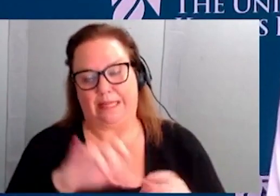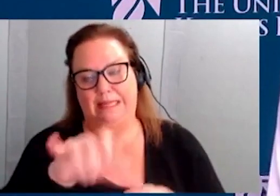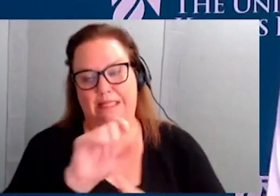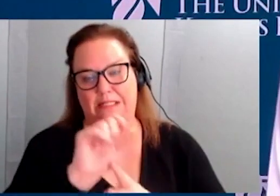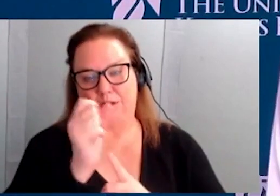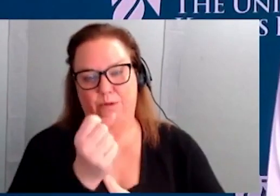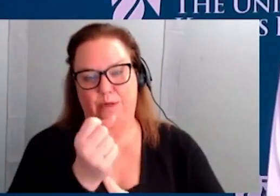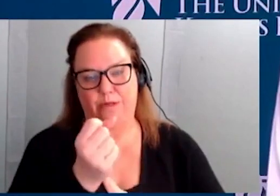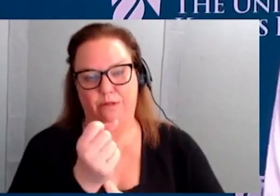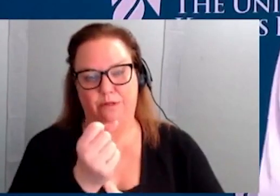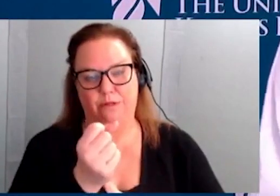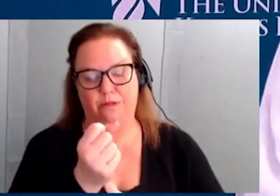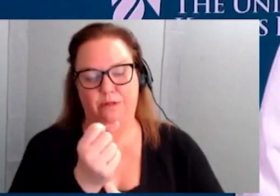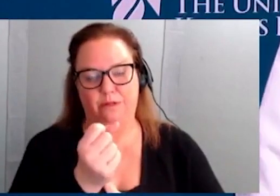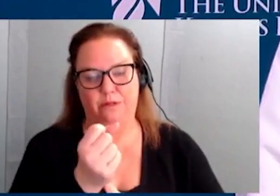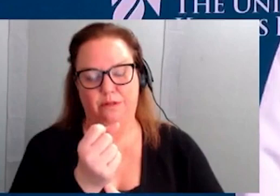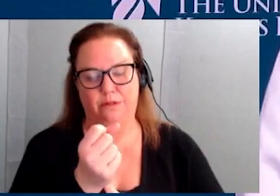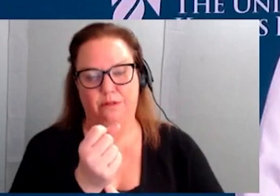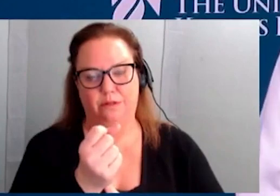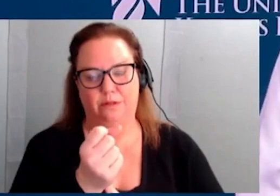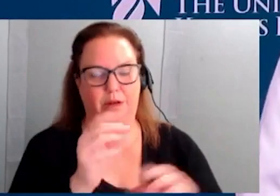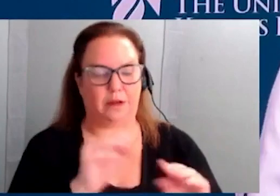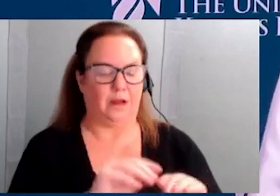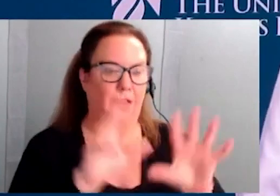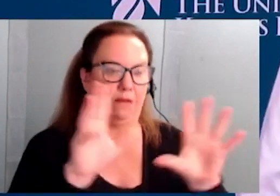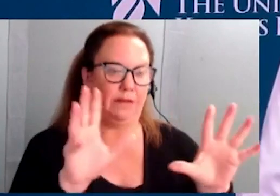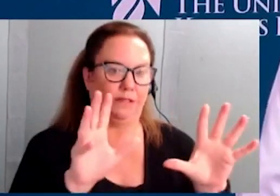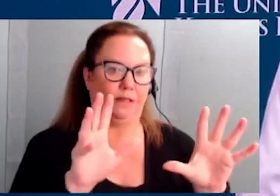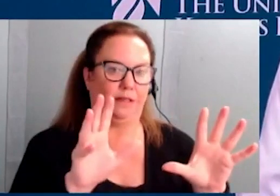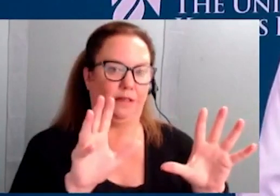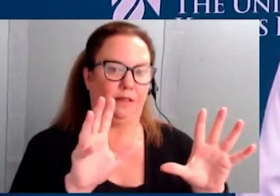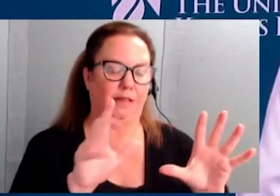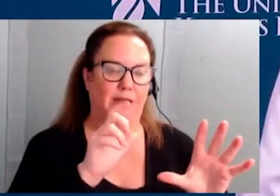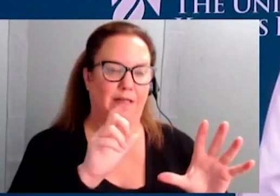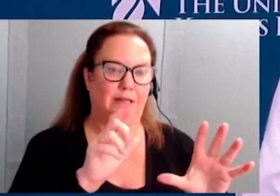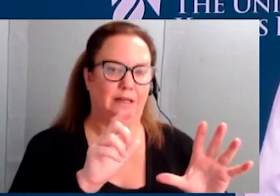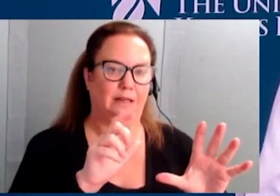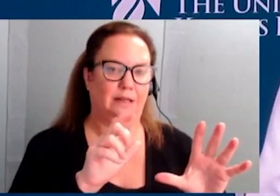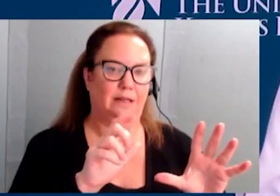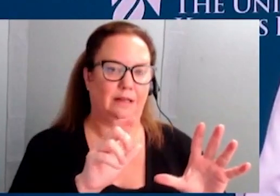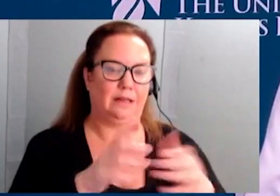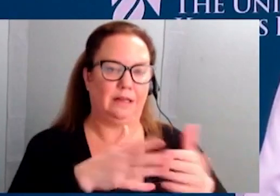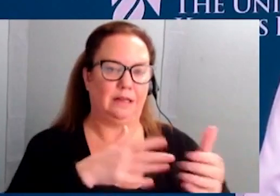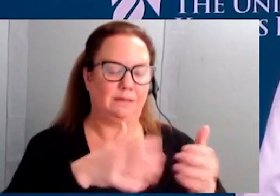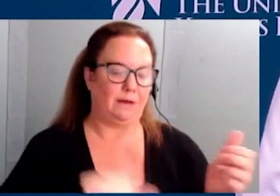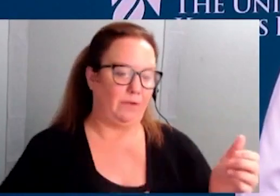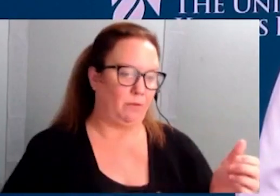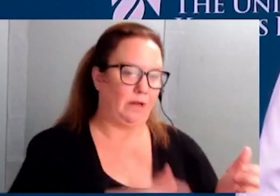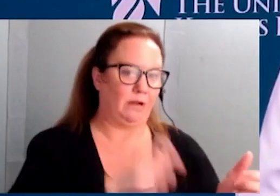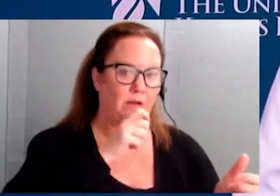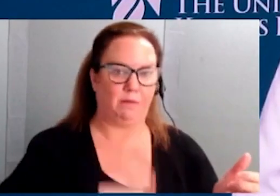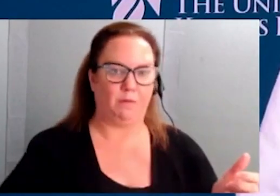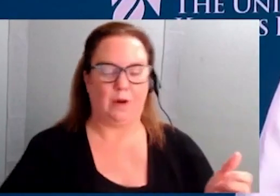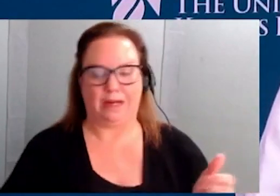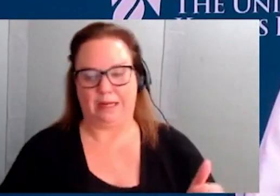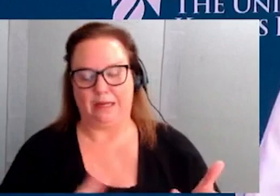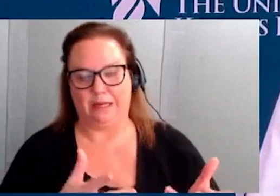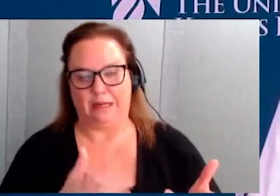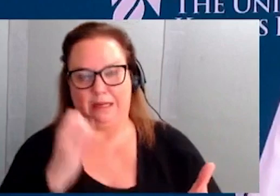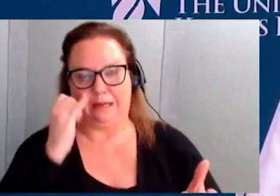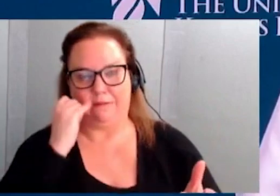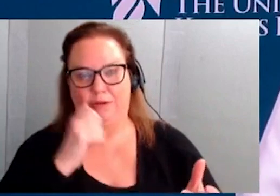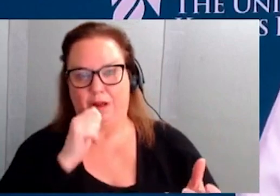think that obviously this is an understatement, but irregardless if you're pregnant or not, if you're not ill enough to